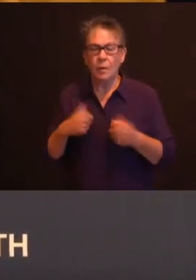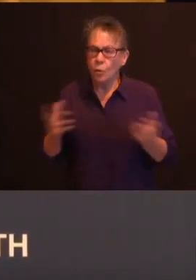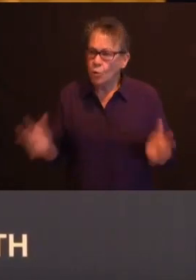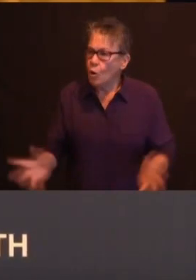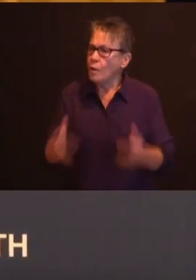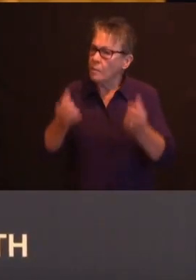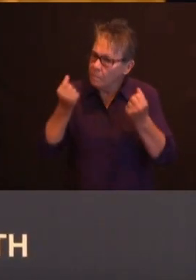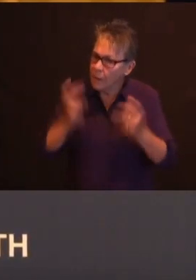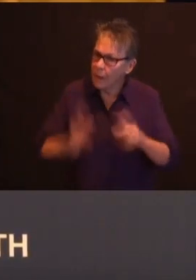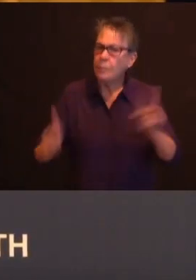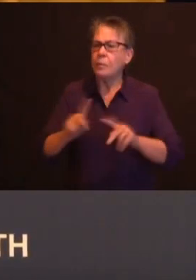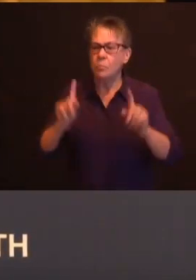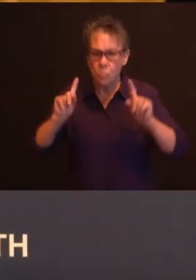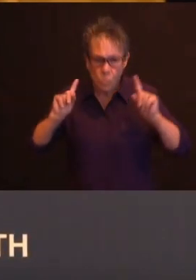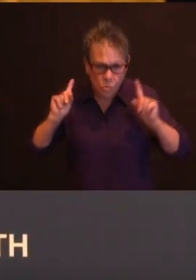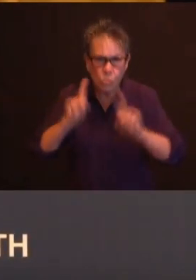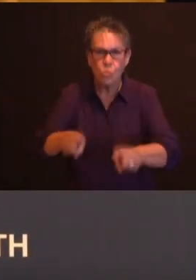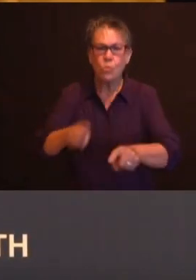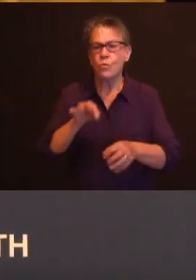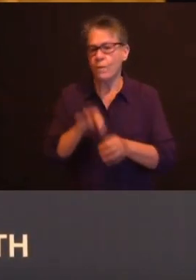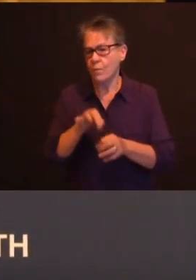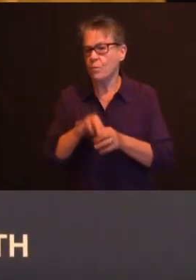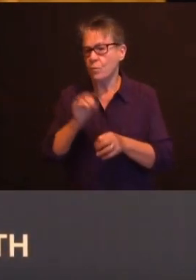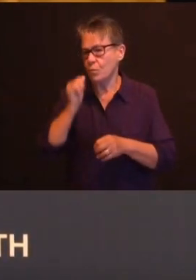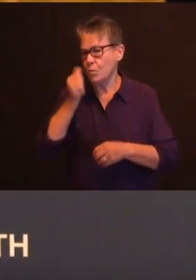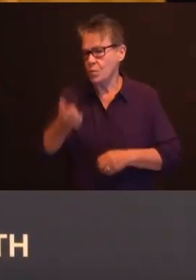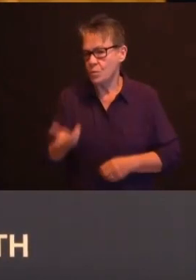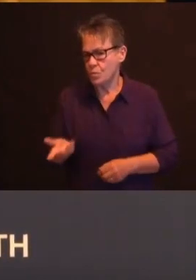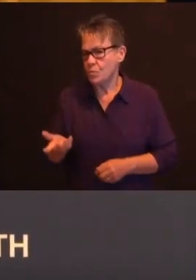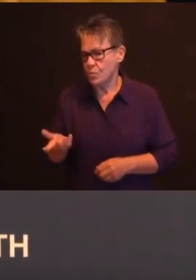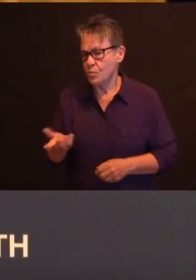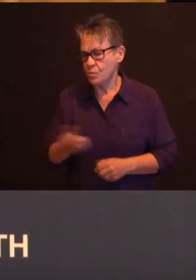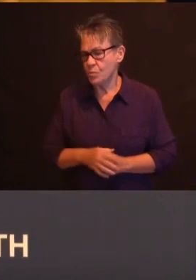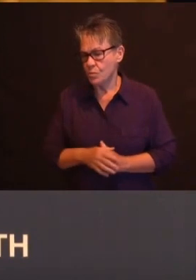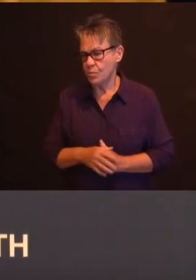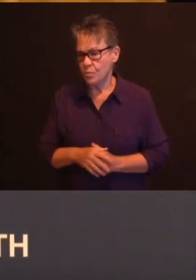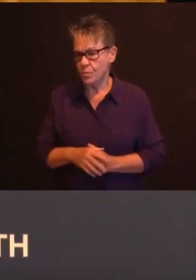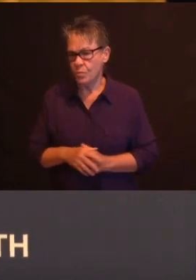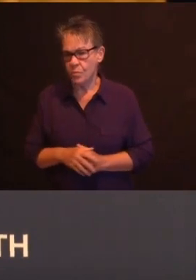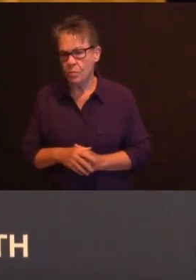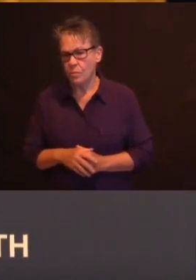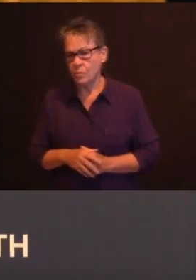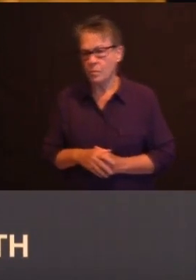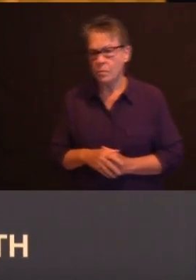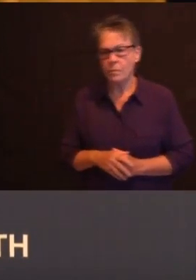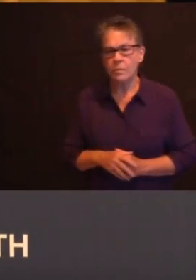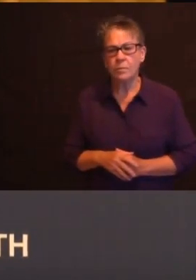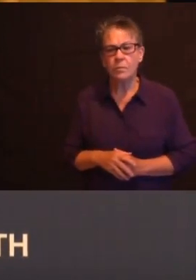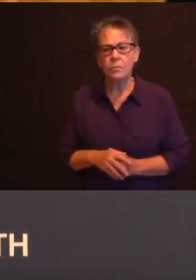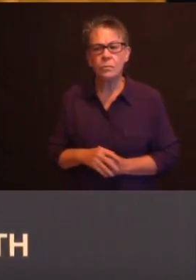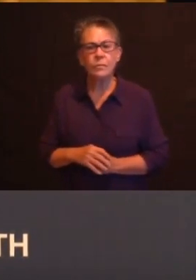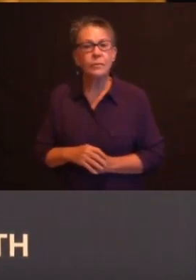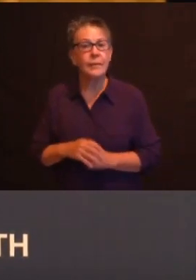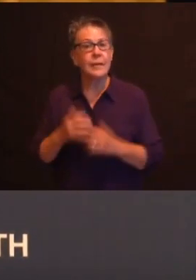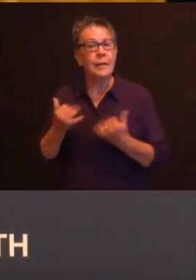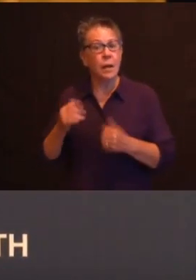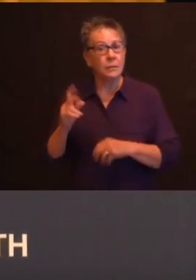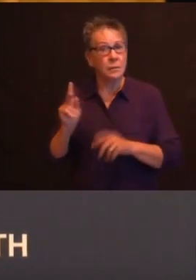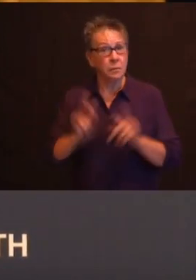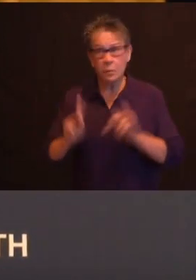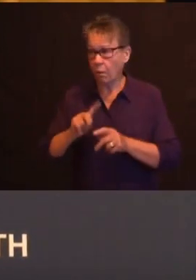Thank you, Governor. Today we saw pictures of people not wearing masks while using NJ Transit. How is that enforced, and what happens if that trend